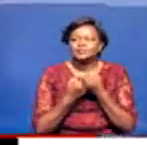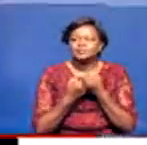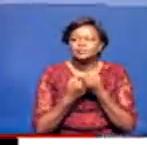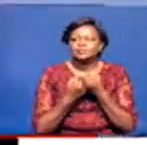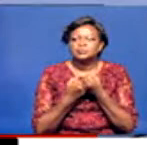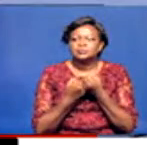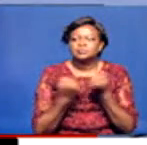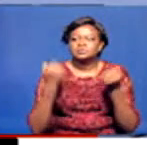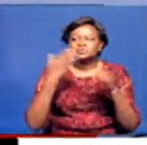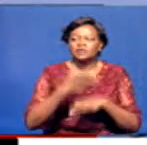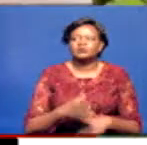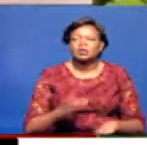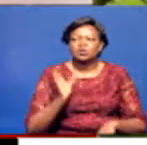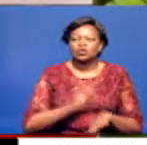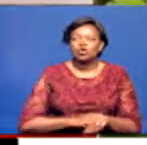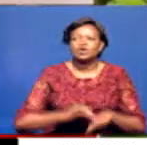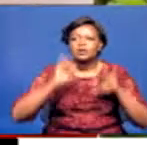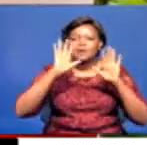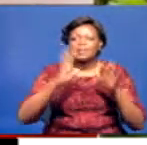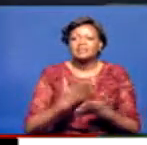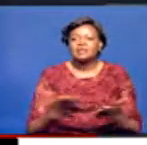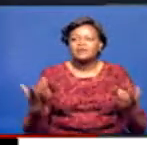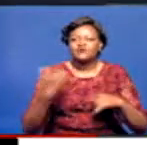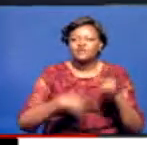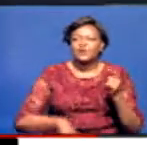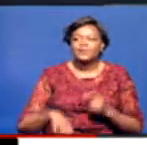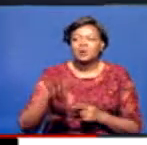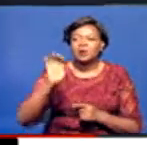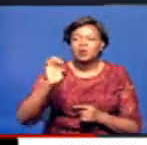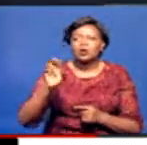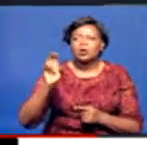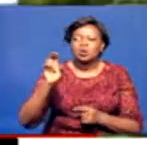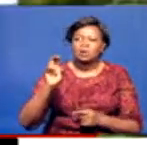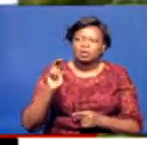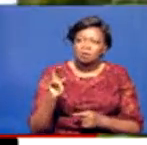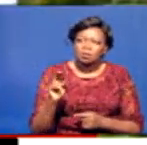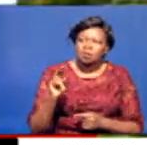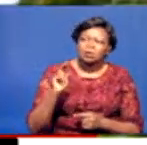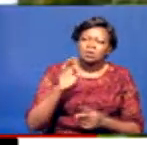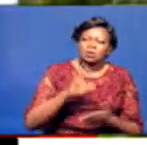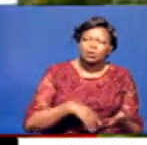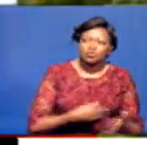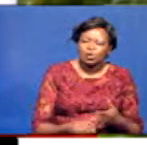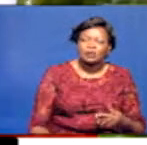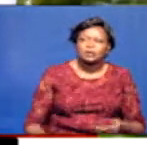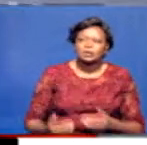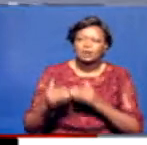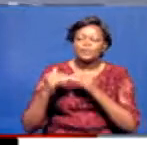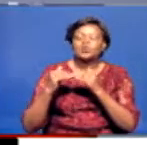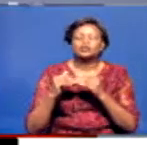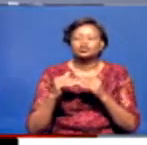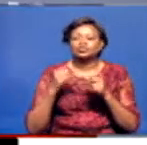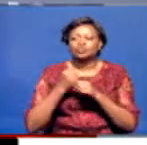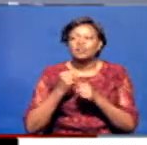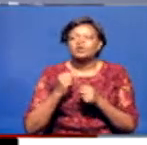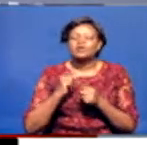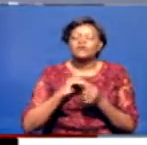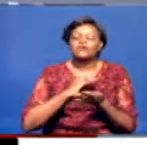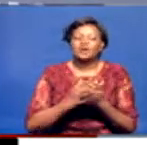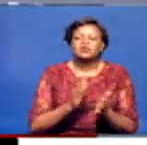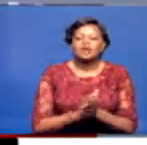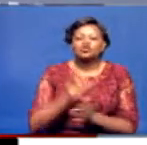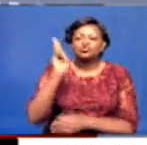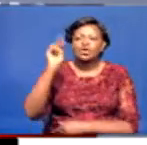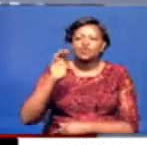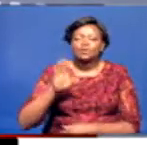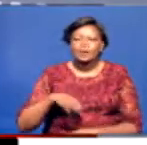after receiving campaign merchandise from Eco Network, Democracy Trust Fund and UN Women. These are women whom